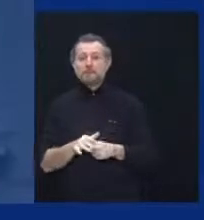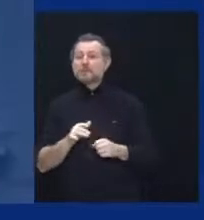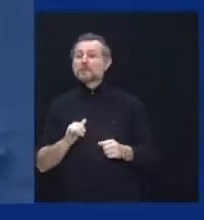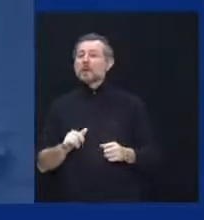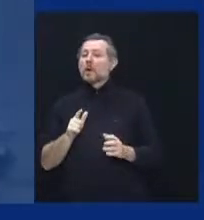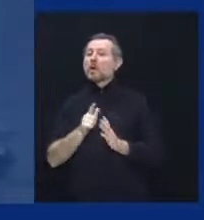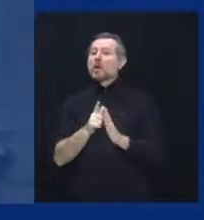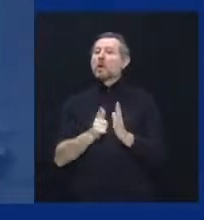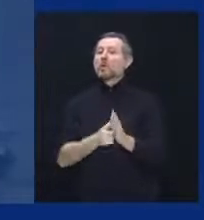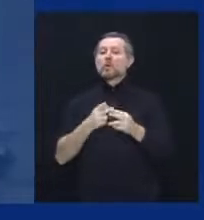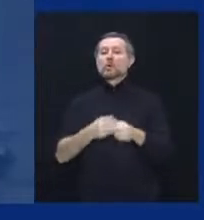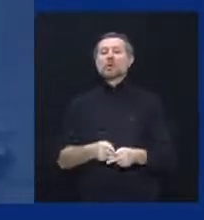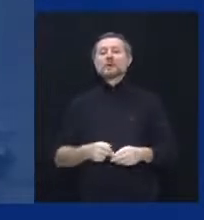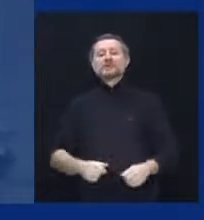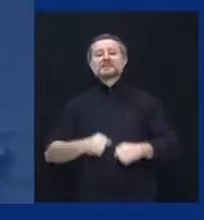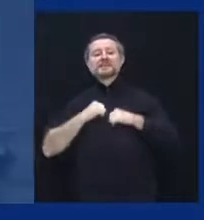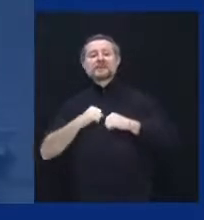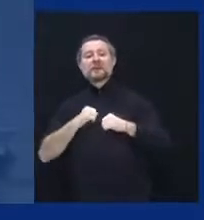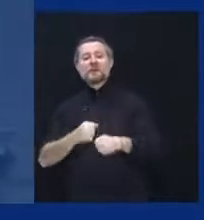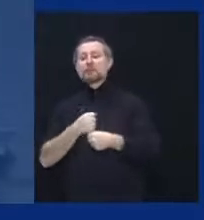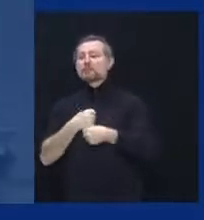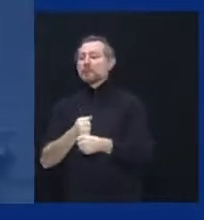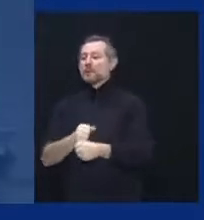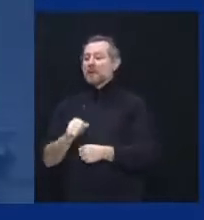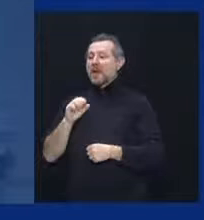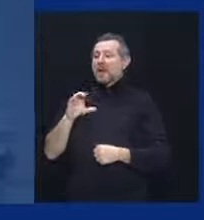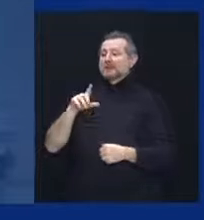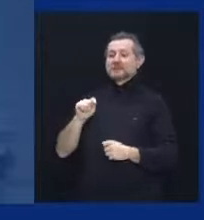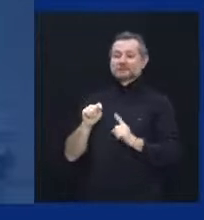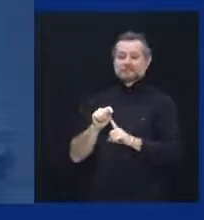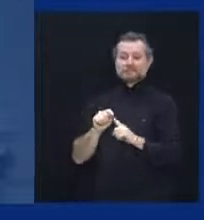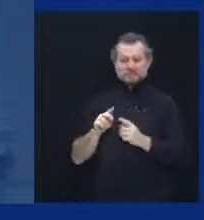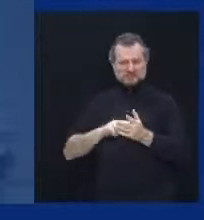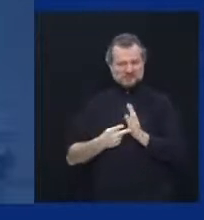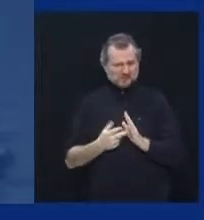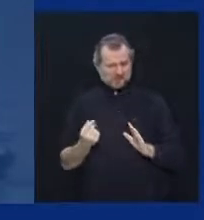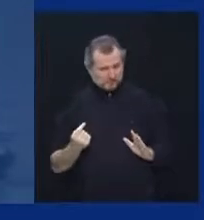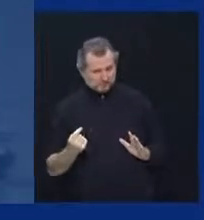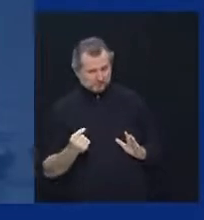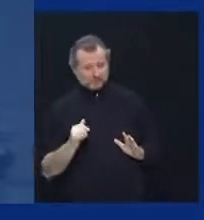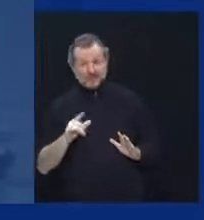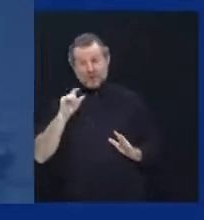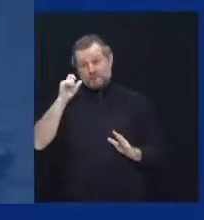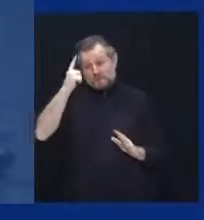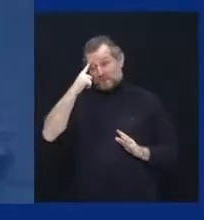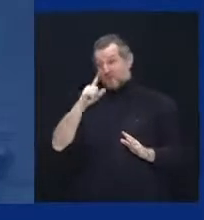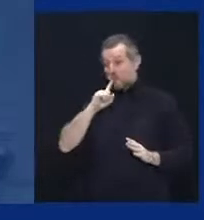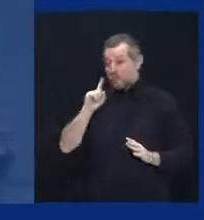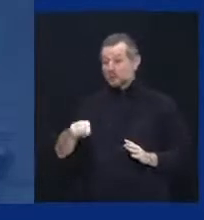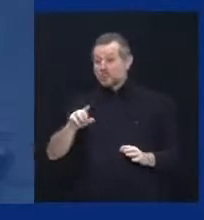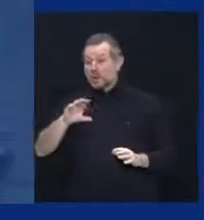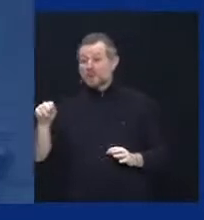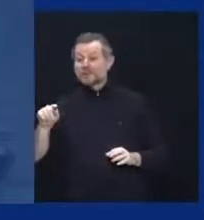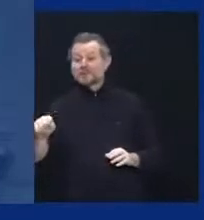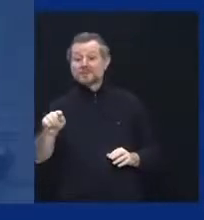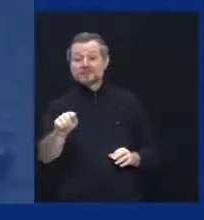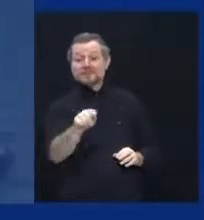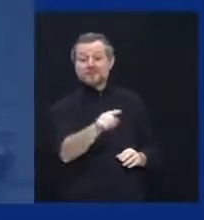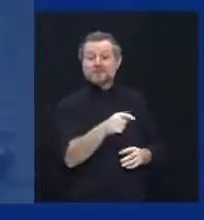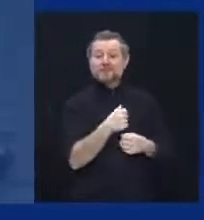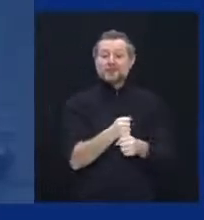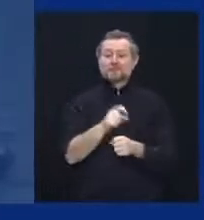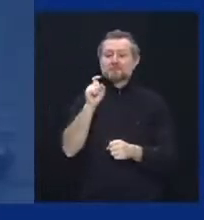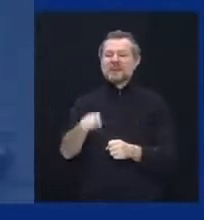the federal government can say to private companies, You must produce